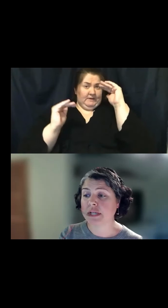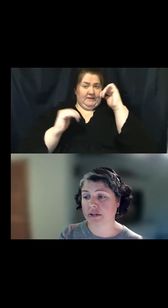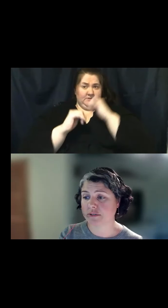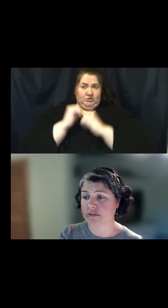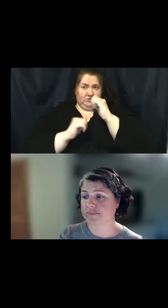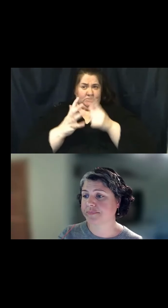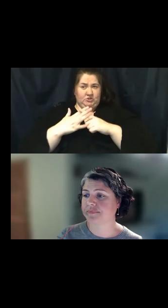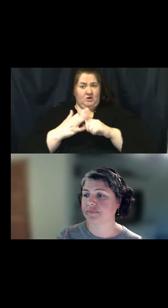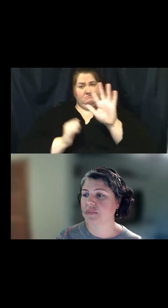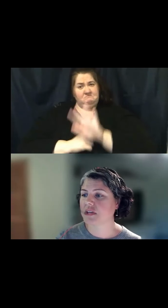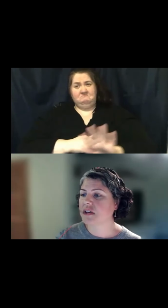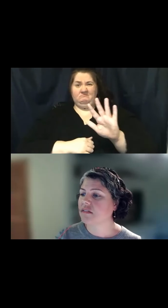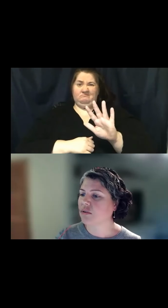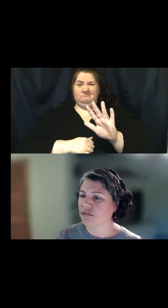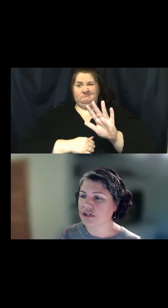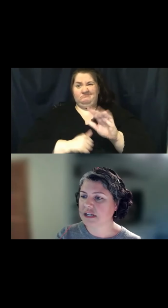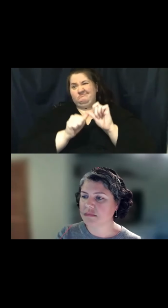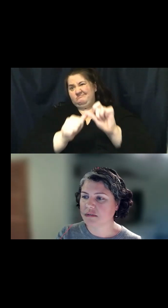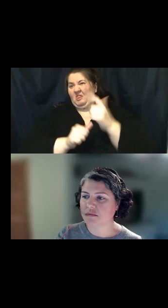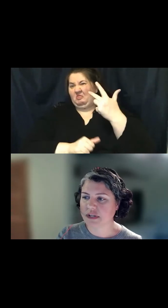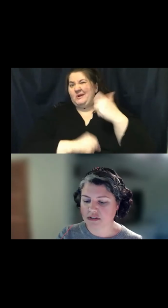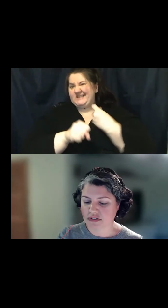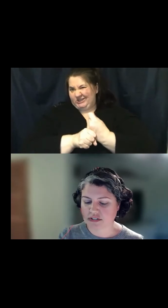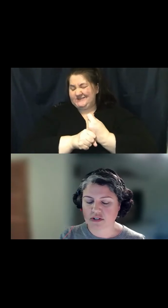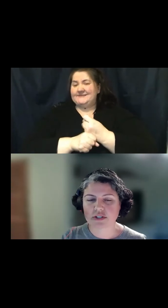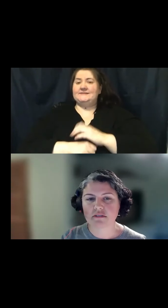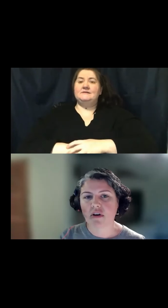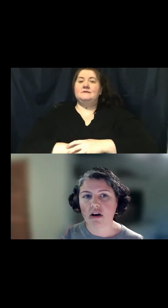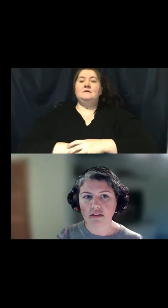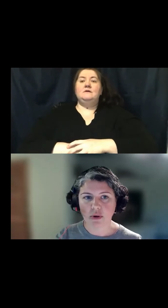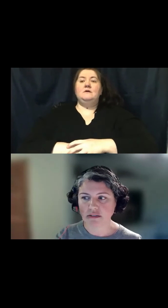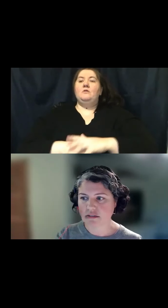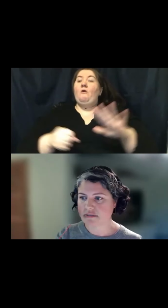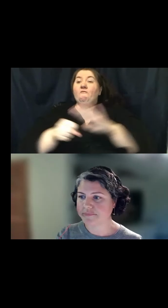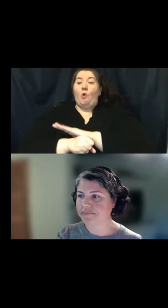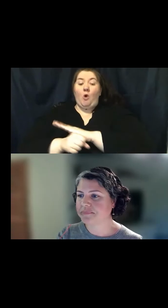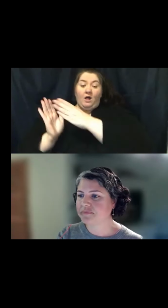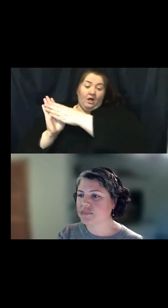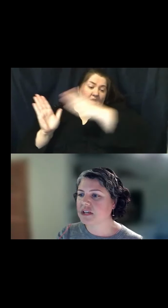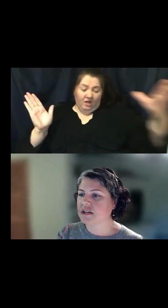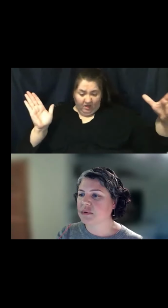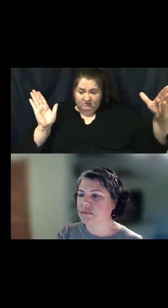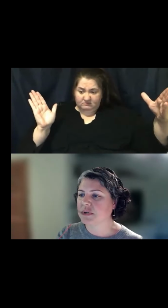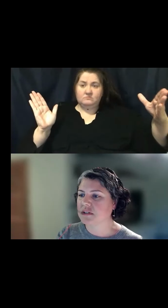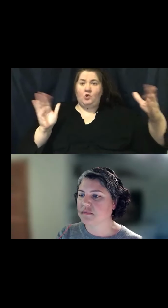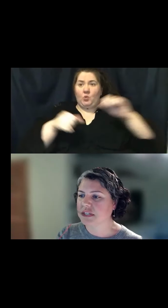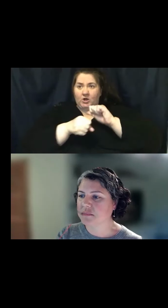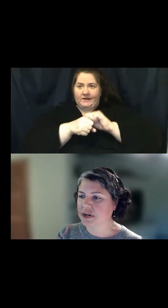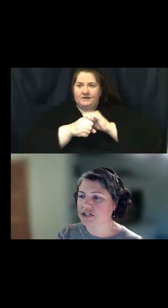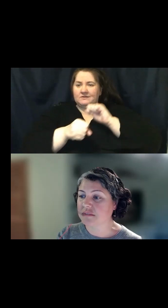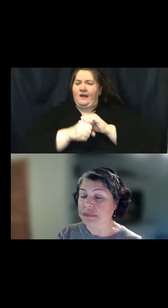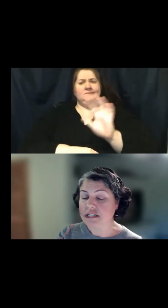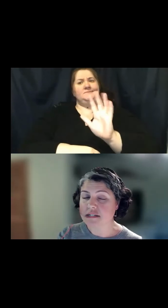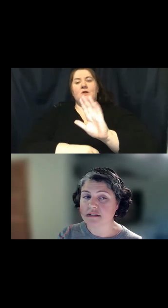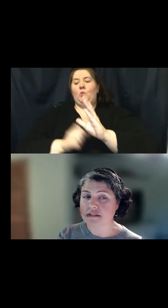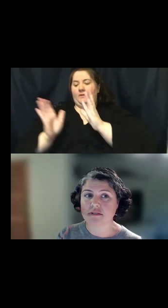about 3 years. The whole alignment won't be under construction all at once. We will complete the